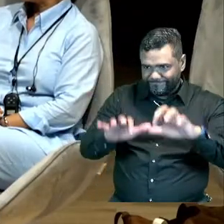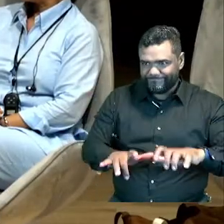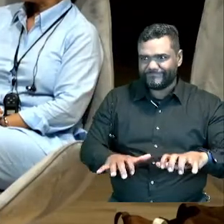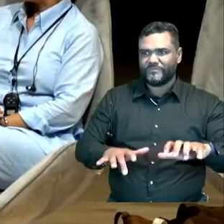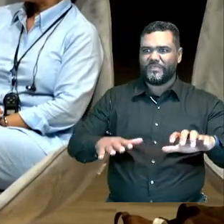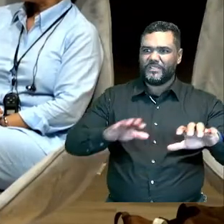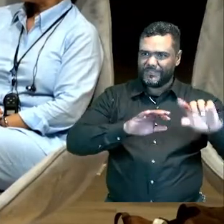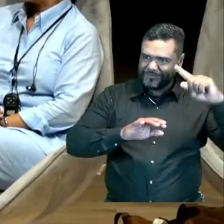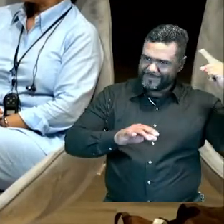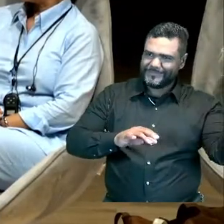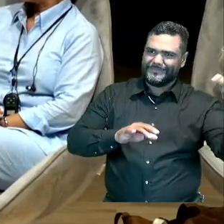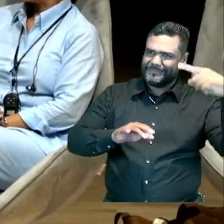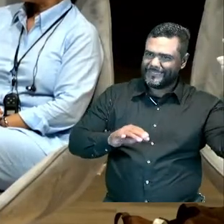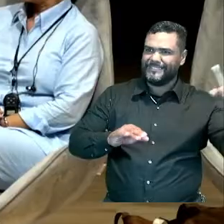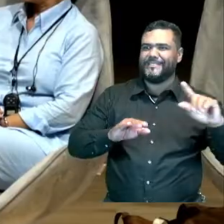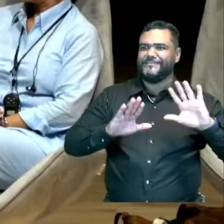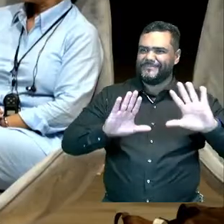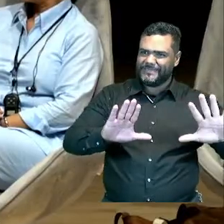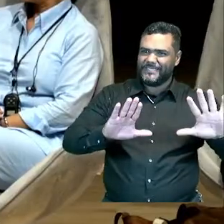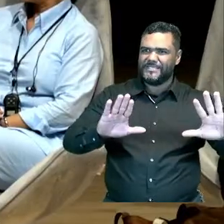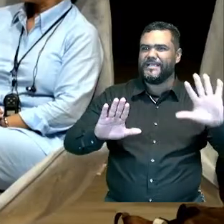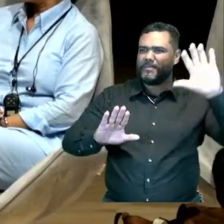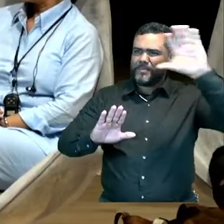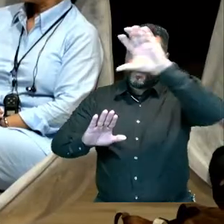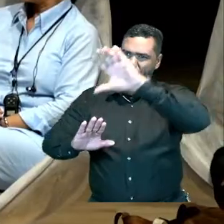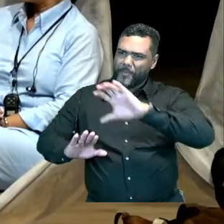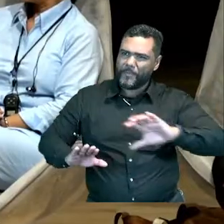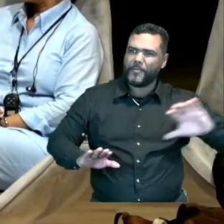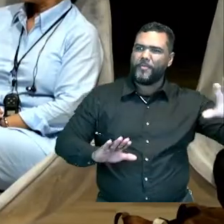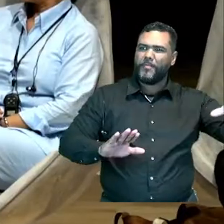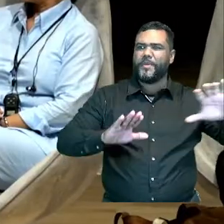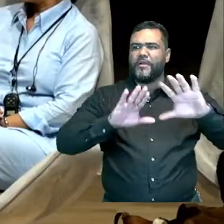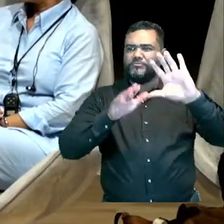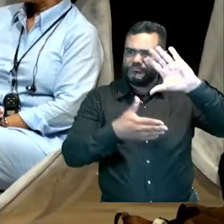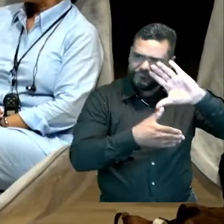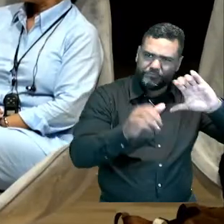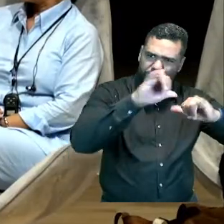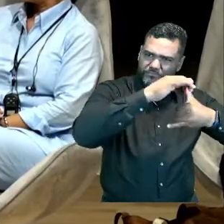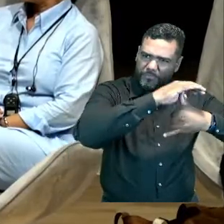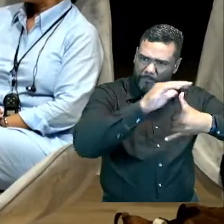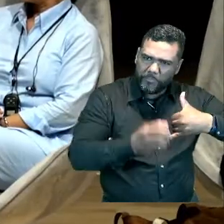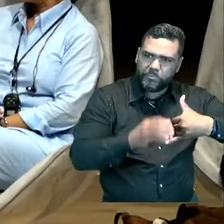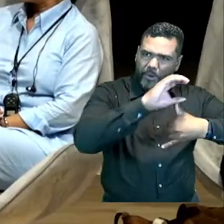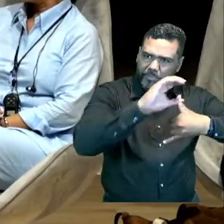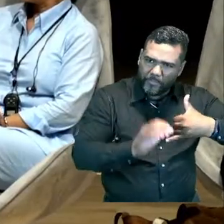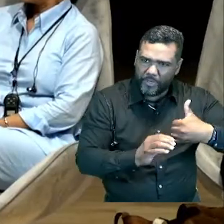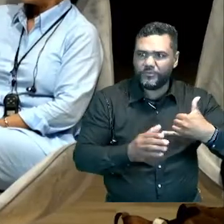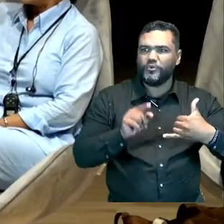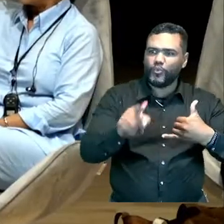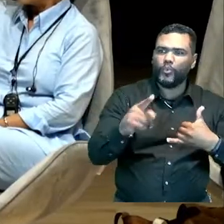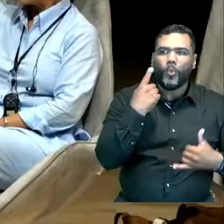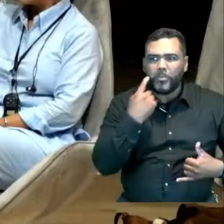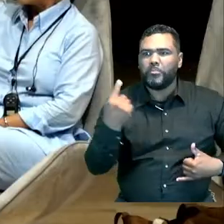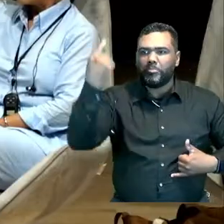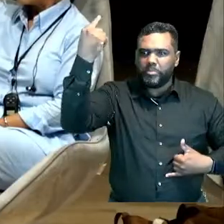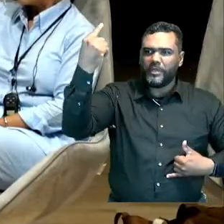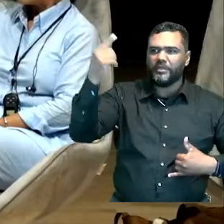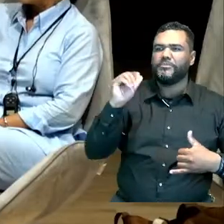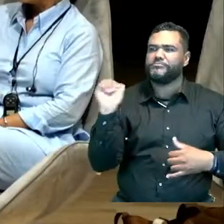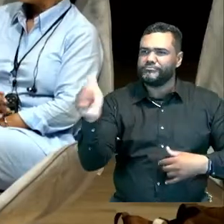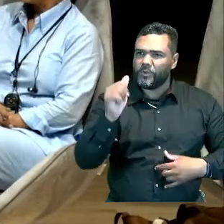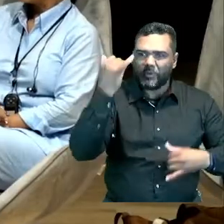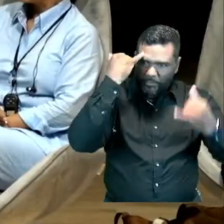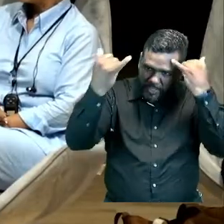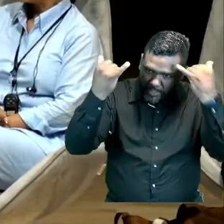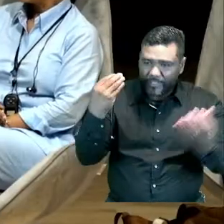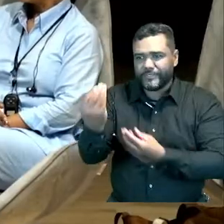lot because in assuming that role, one of the first things that she did was to ensure that